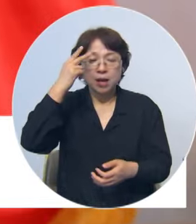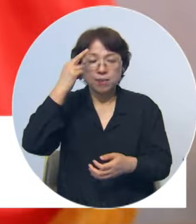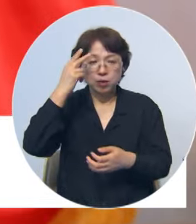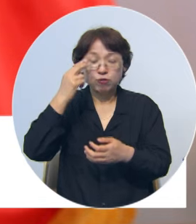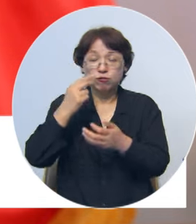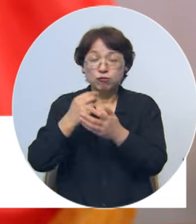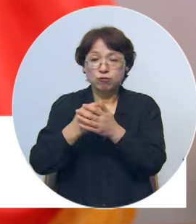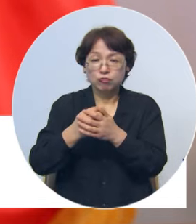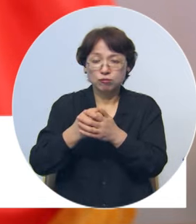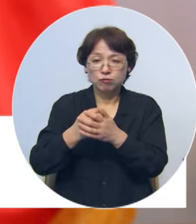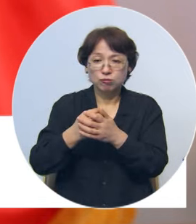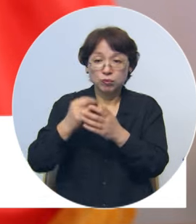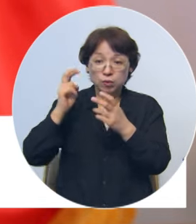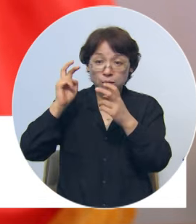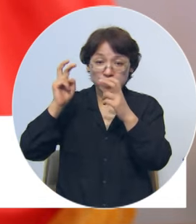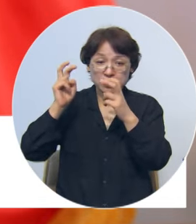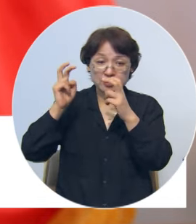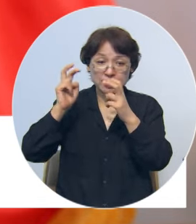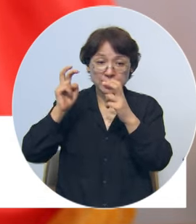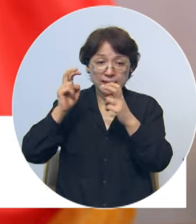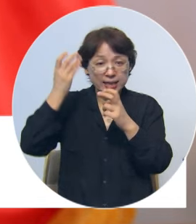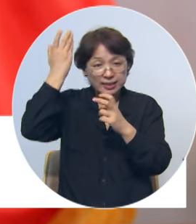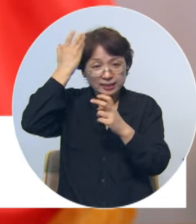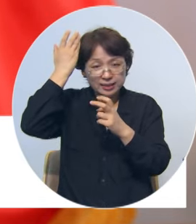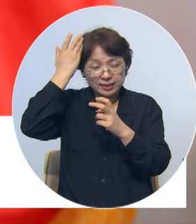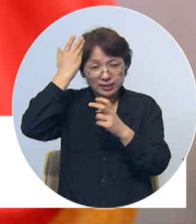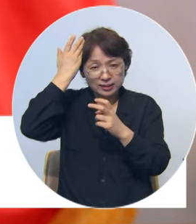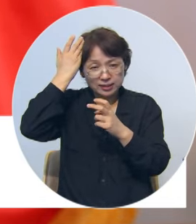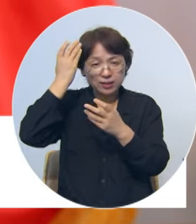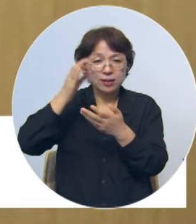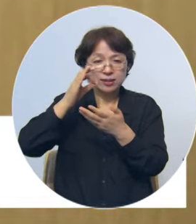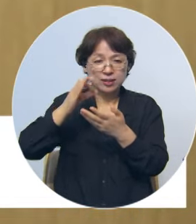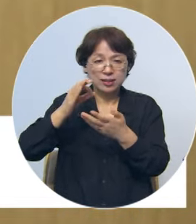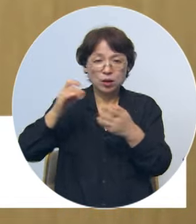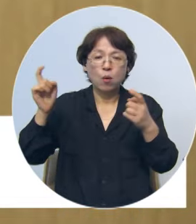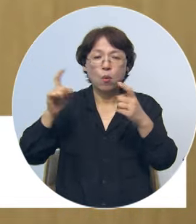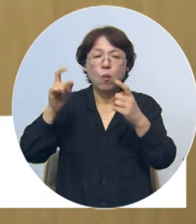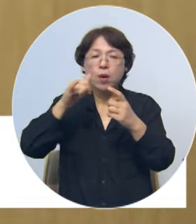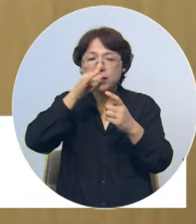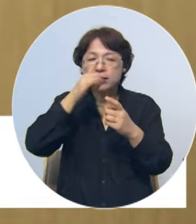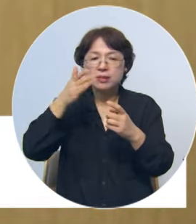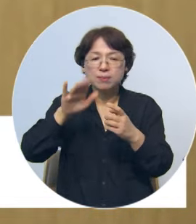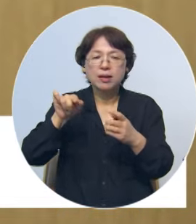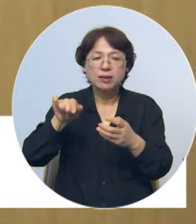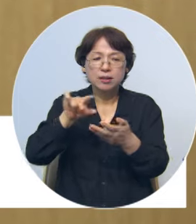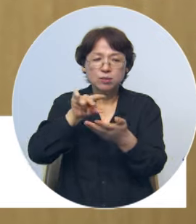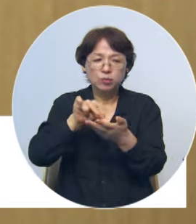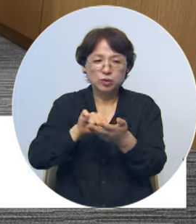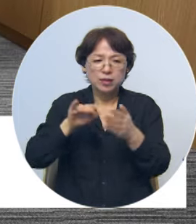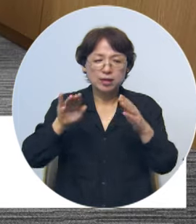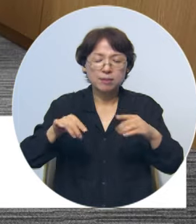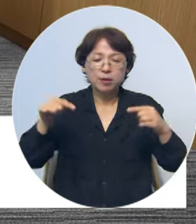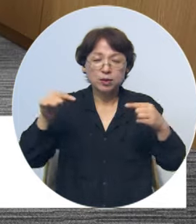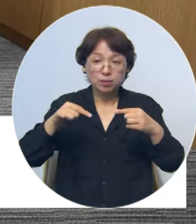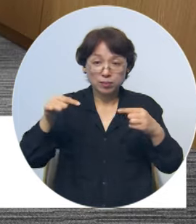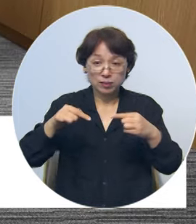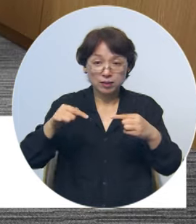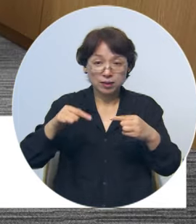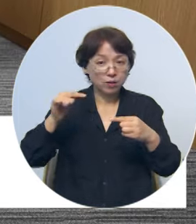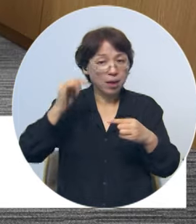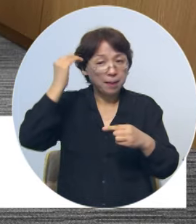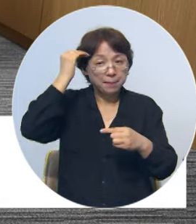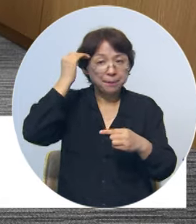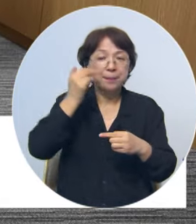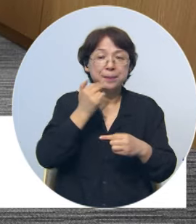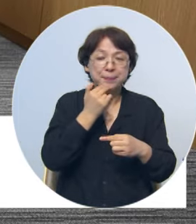rights in Westinghouse. It's not a secret. Everyone knows it, that it will have no influence on the